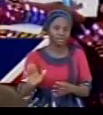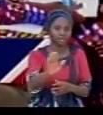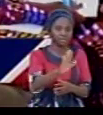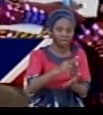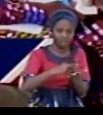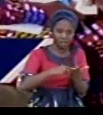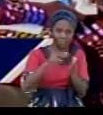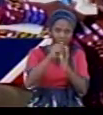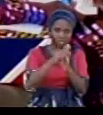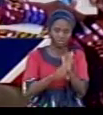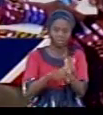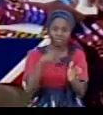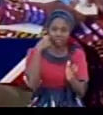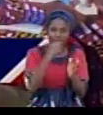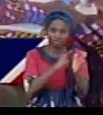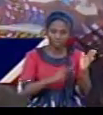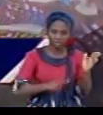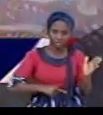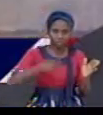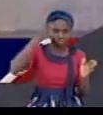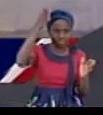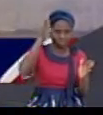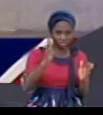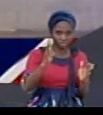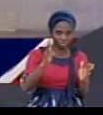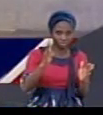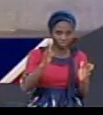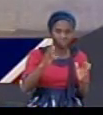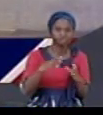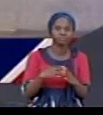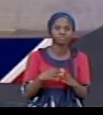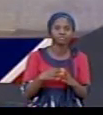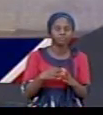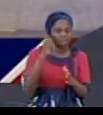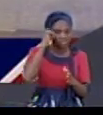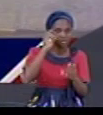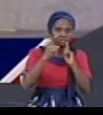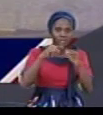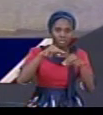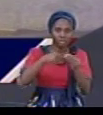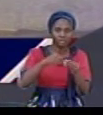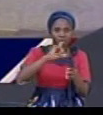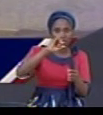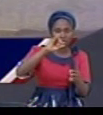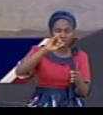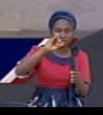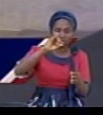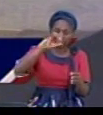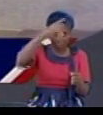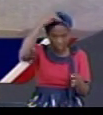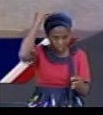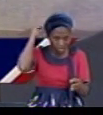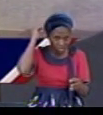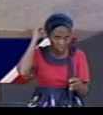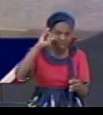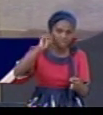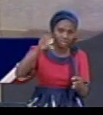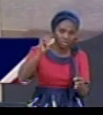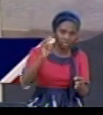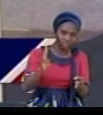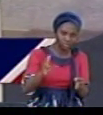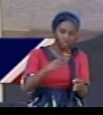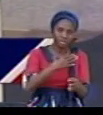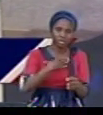righteousness, says the Lord God. It talks of Noah, talks of Daniel, and talks